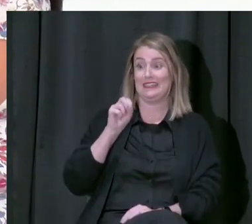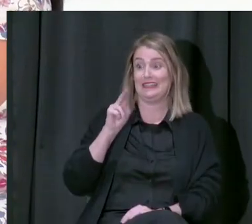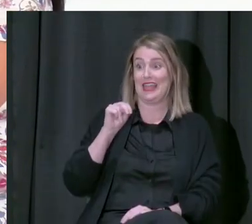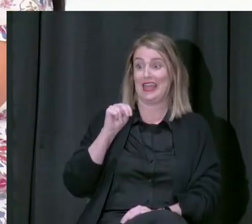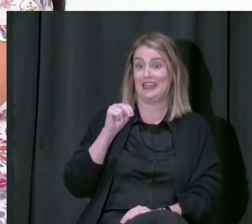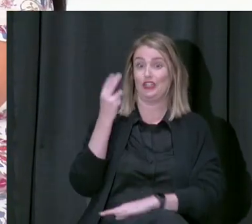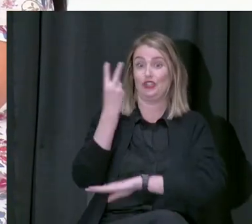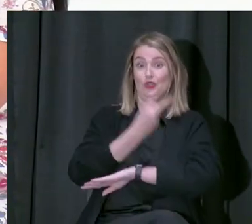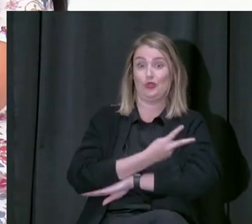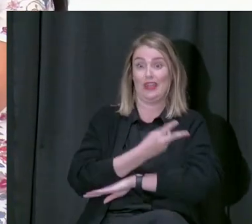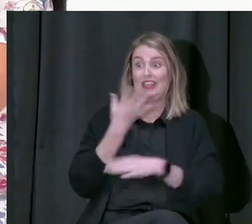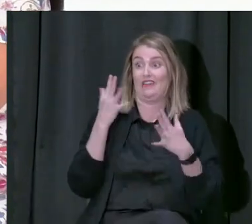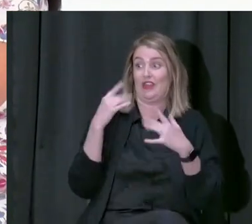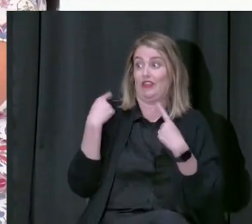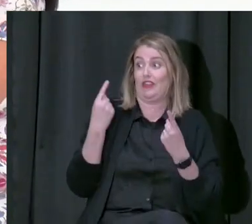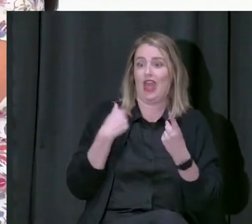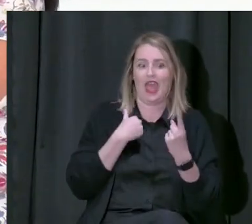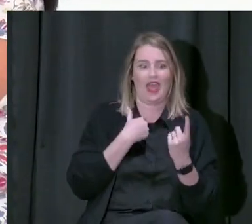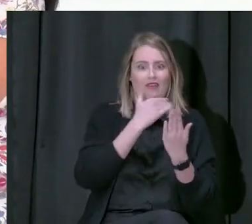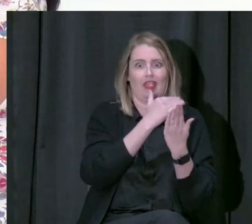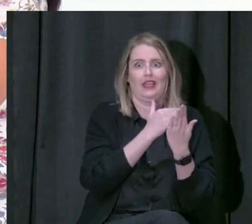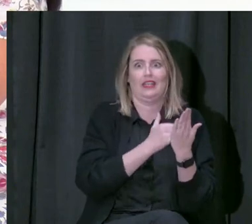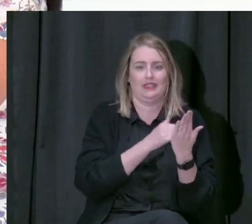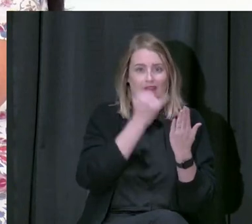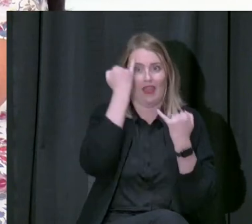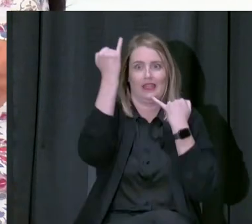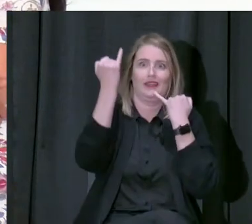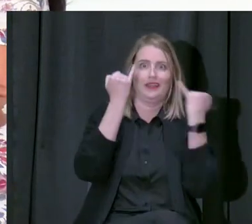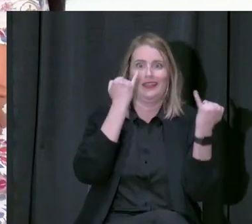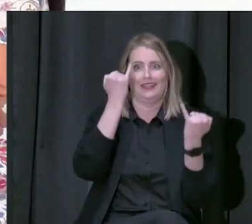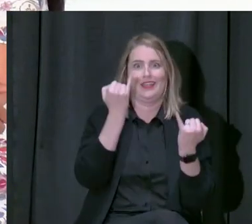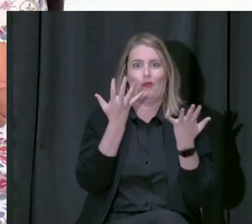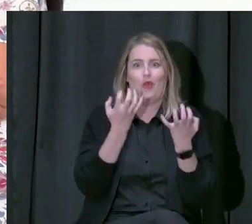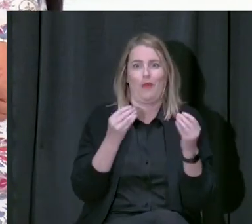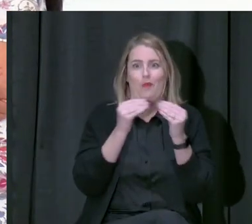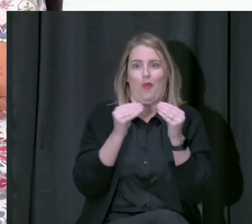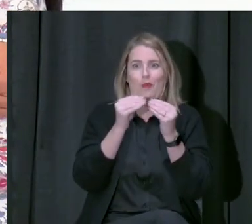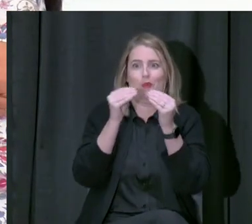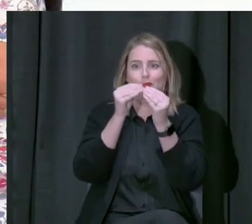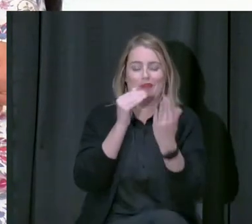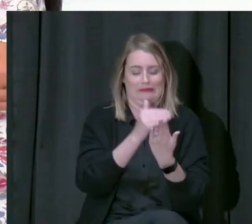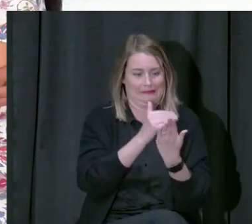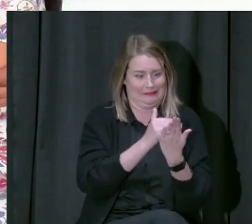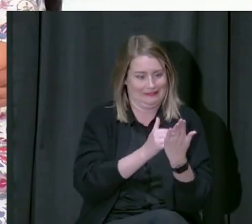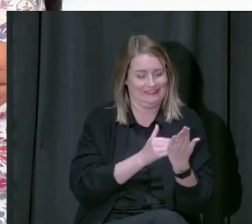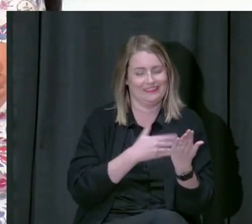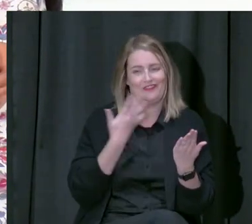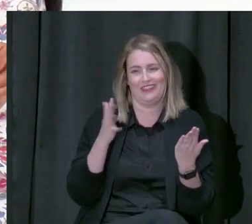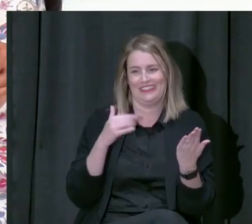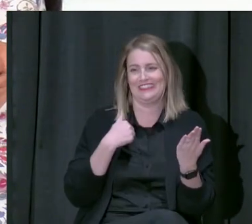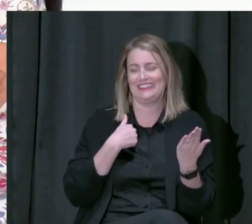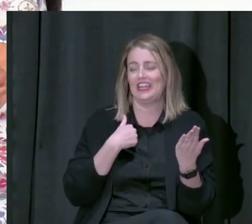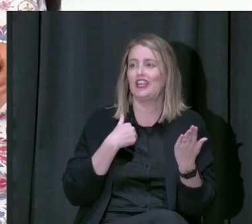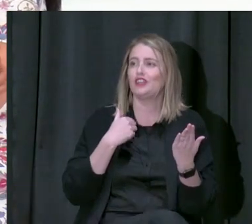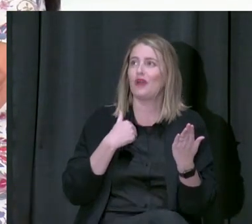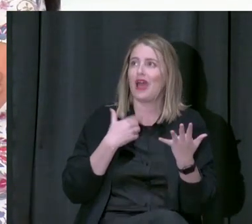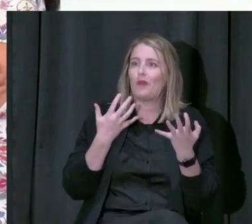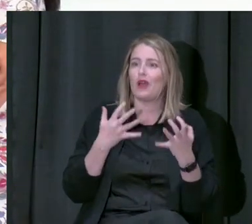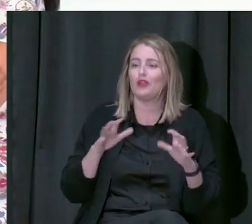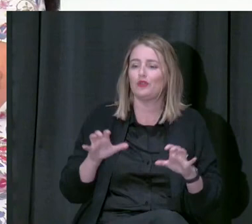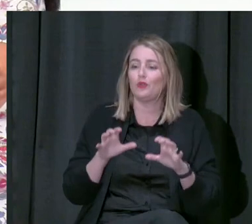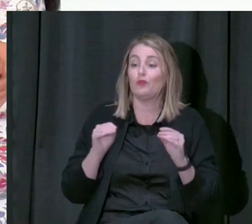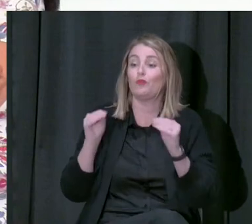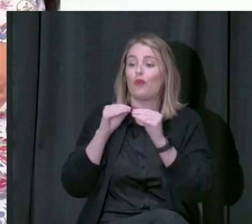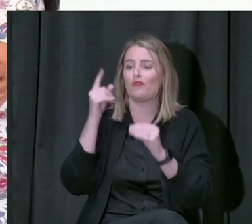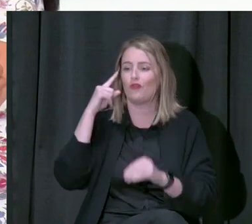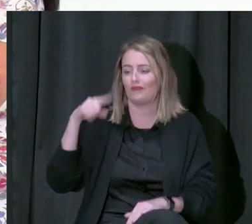laundry list of things like I want to do more. So I think at this point in time, I just want to be able to do more for the community,